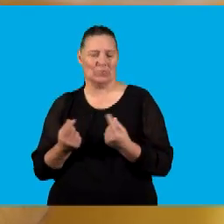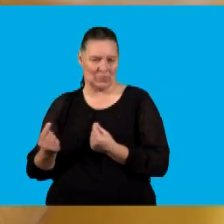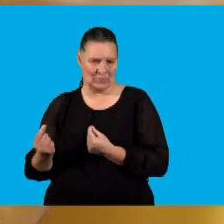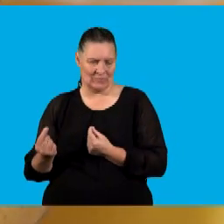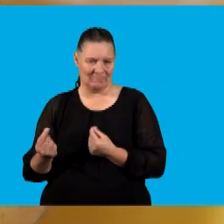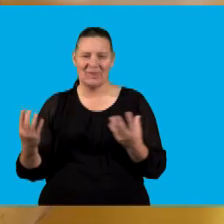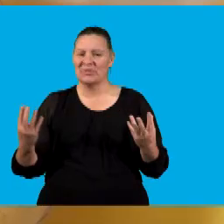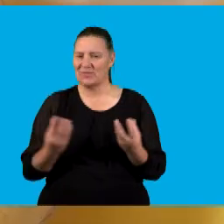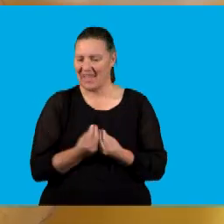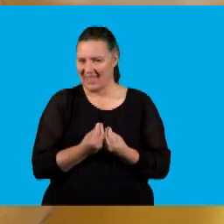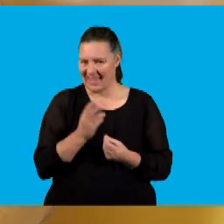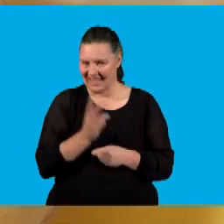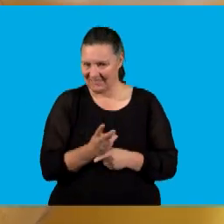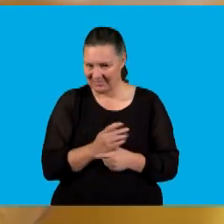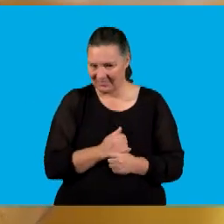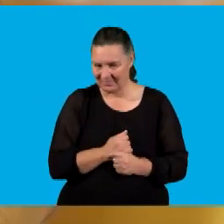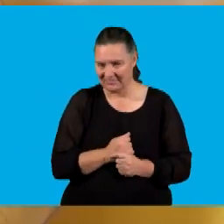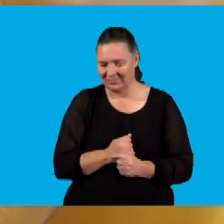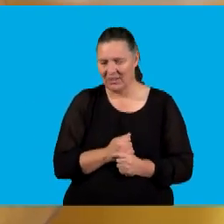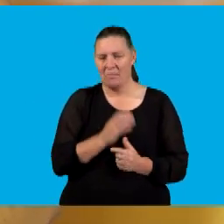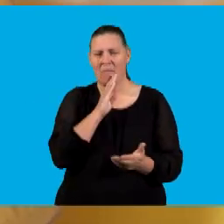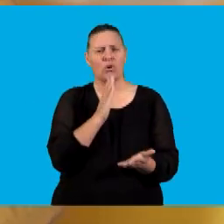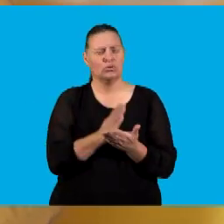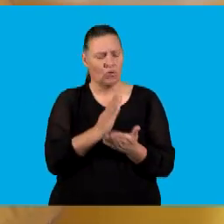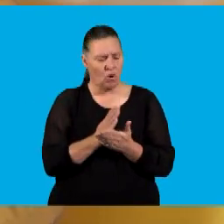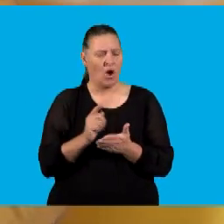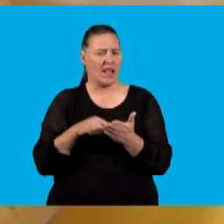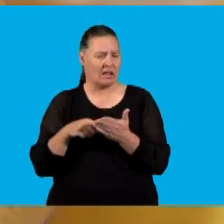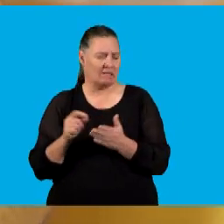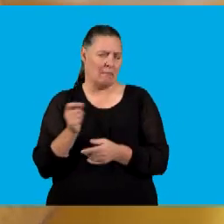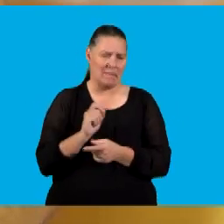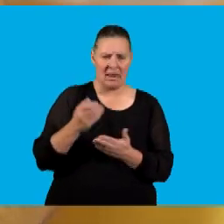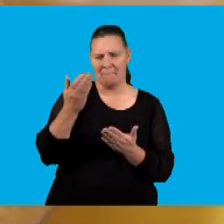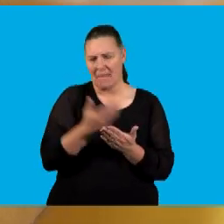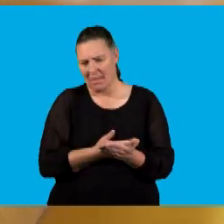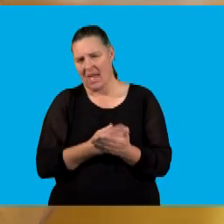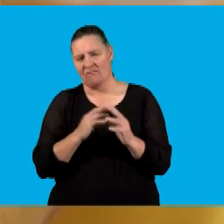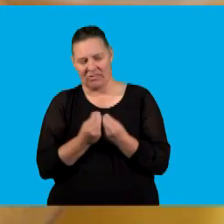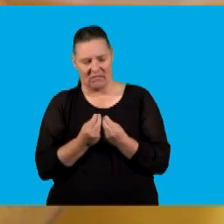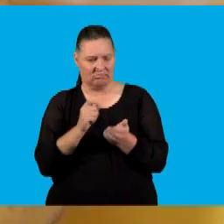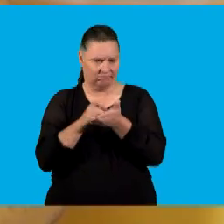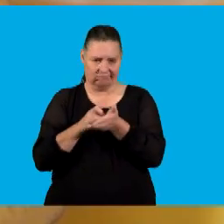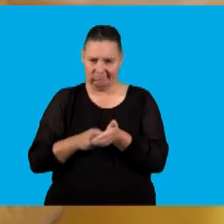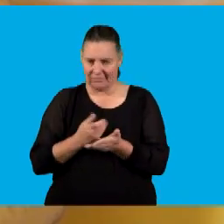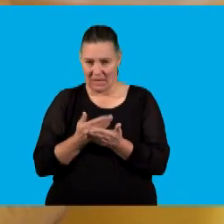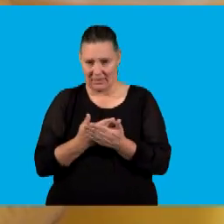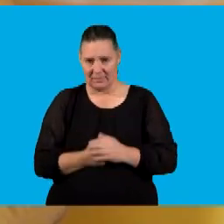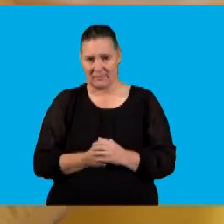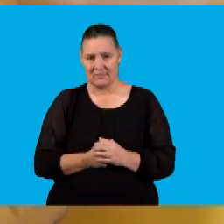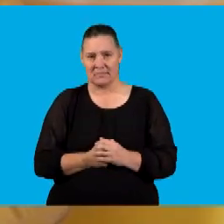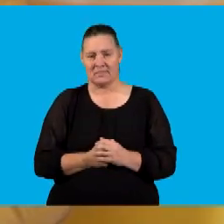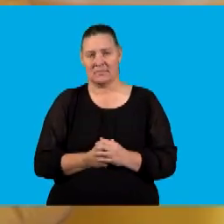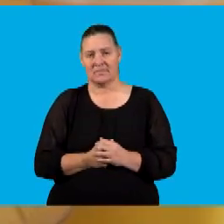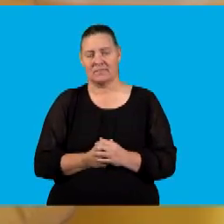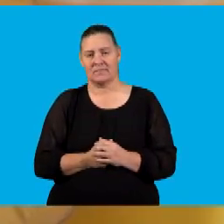me, and I want us to do these calculations together. Make sure you have a calculator, you have a pen, pencil, and the paper to write on. Let's